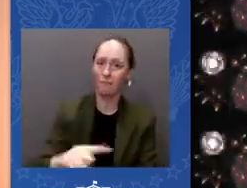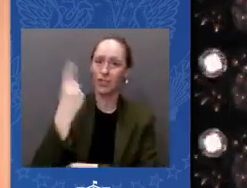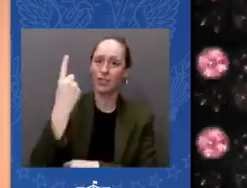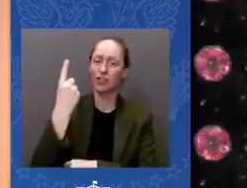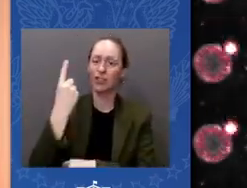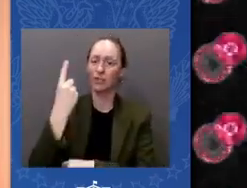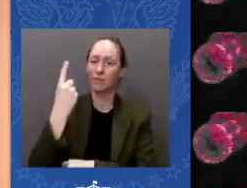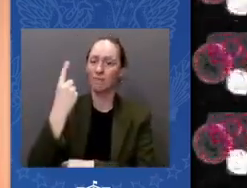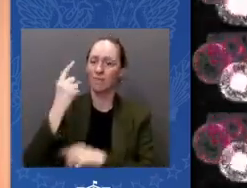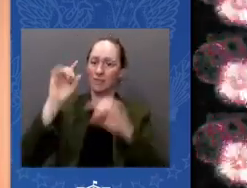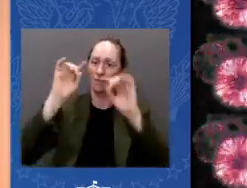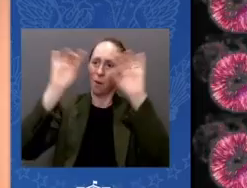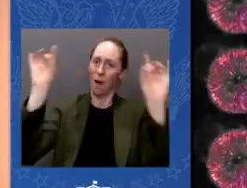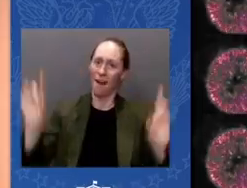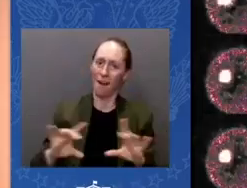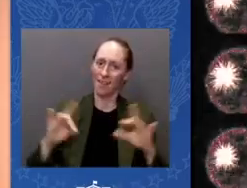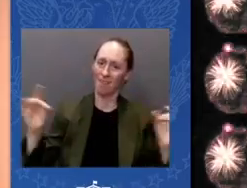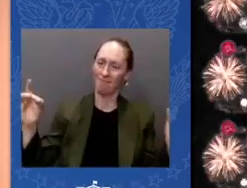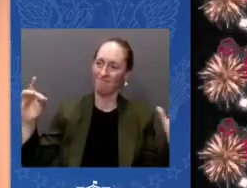held.